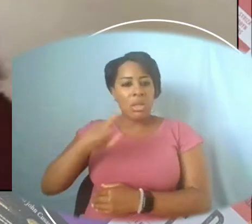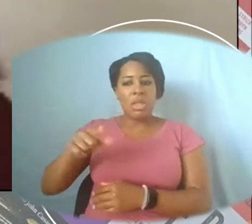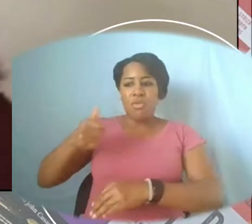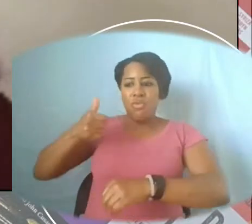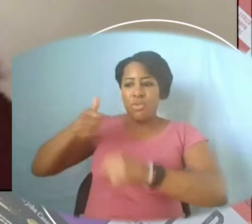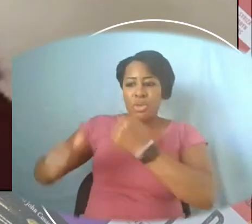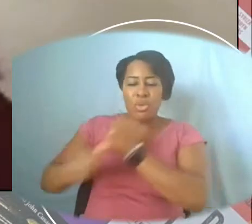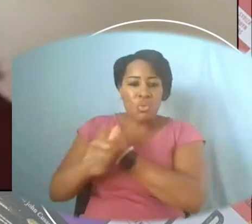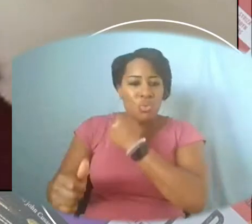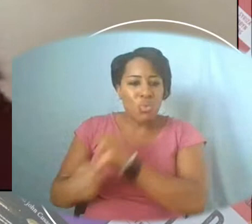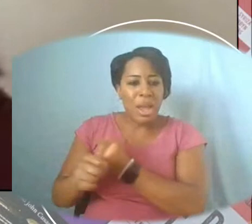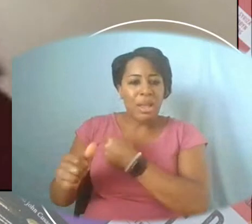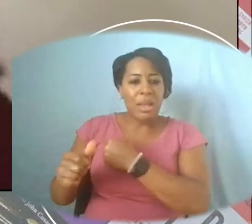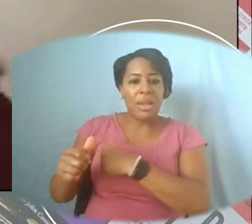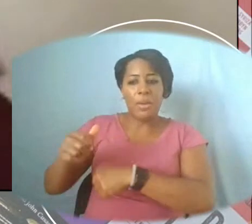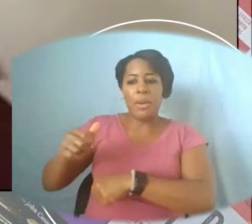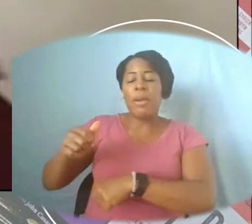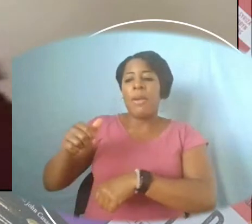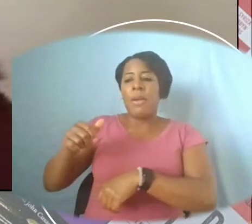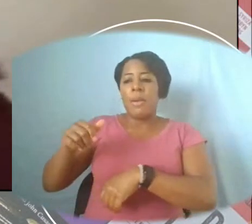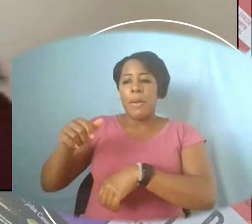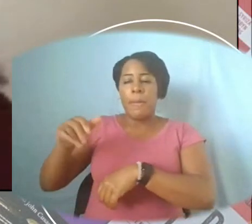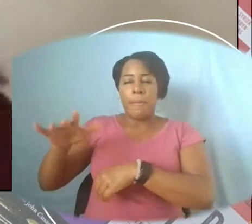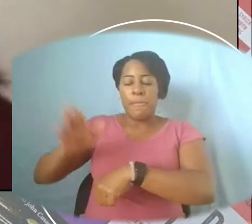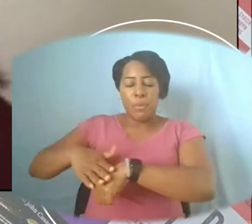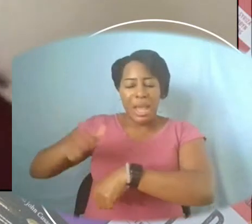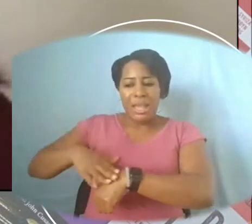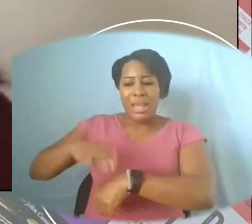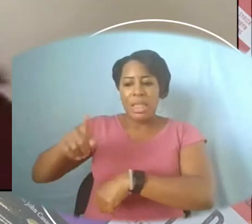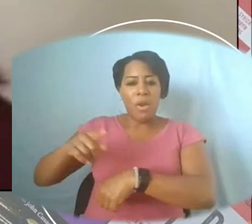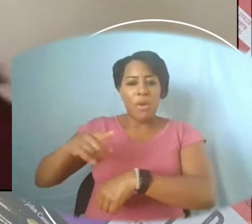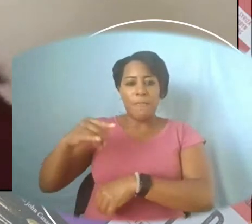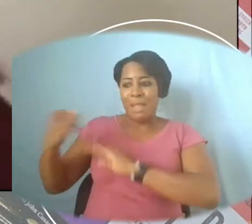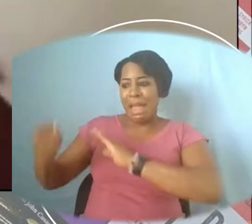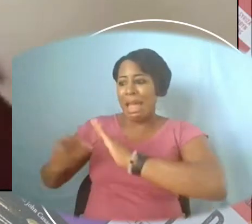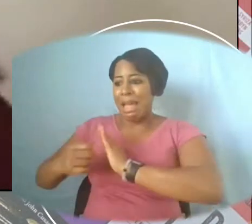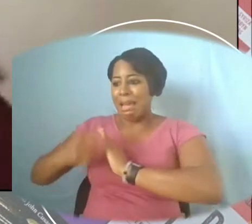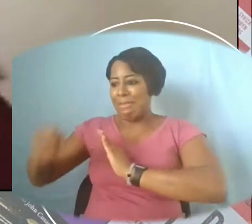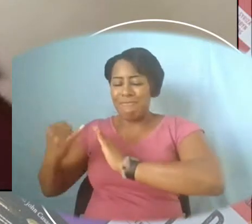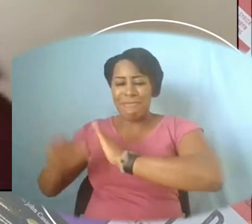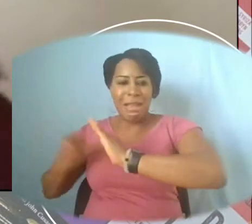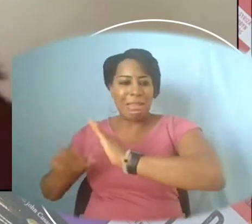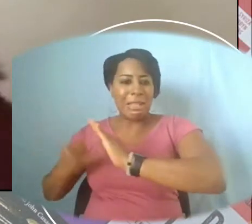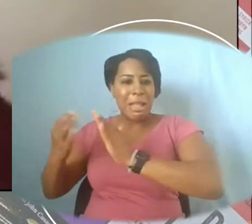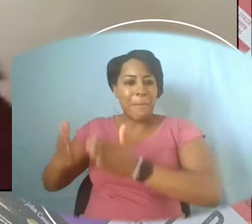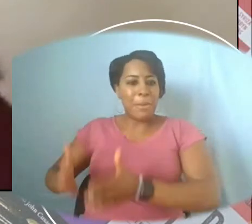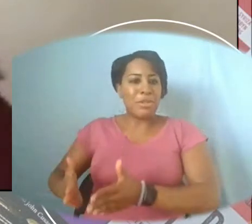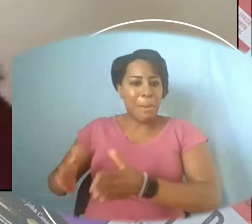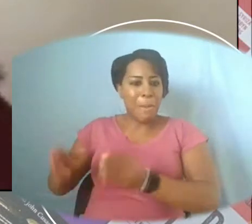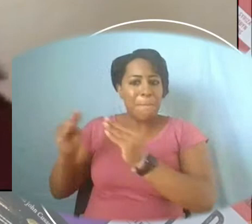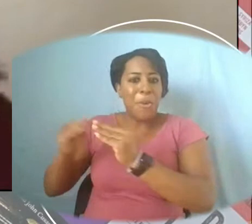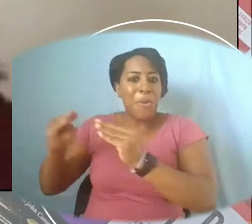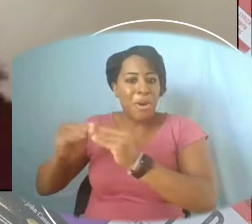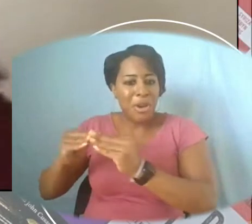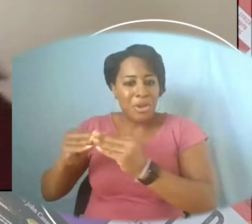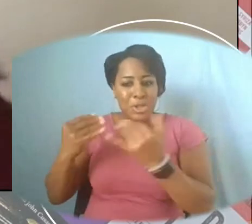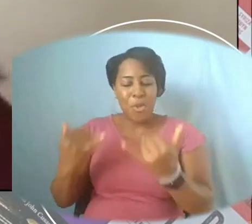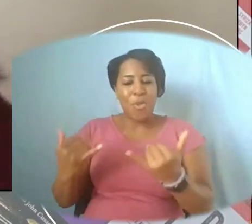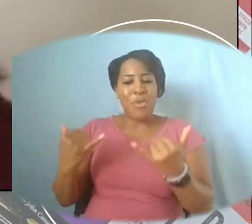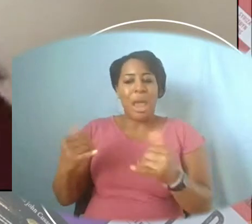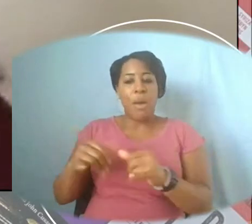person even more than they were already isolated. And so we have a system now that not only